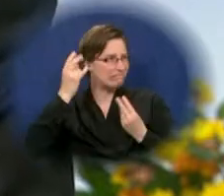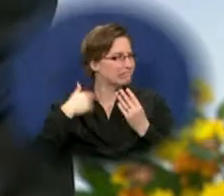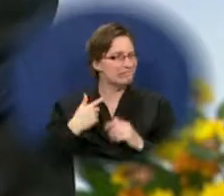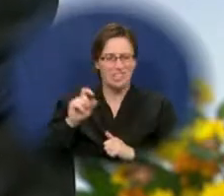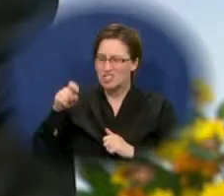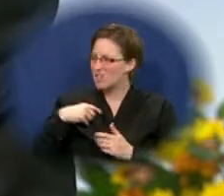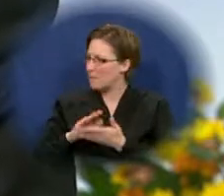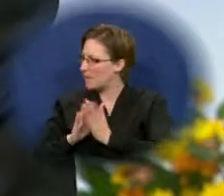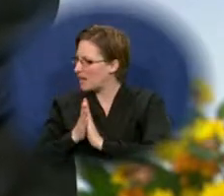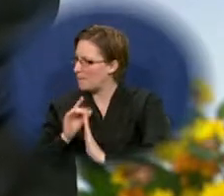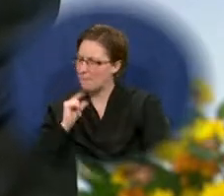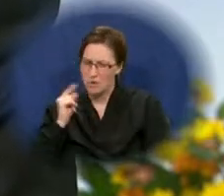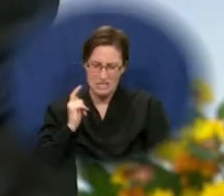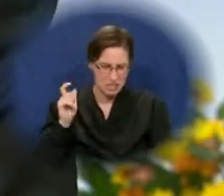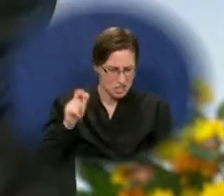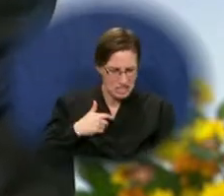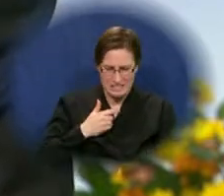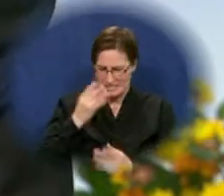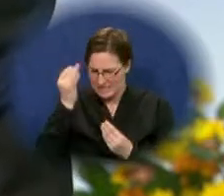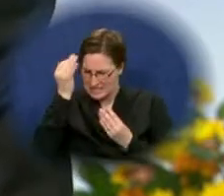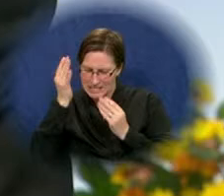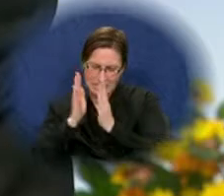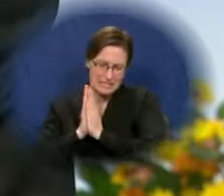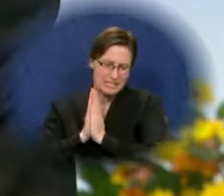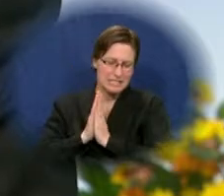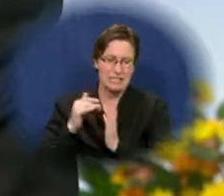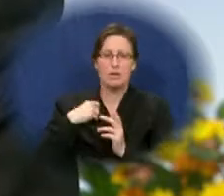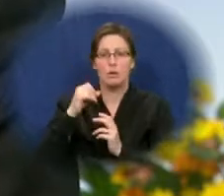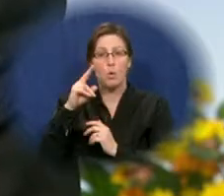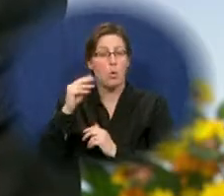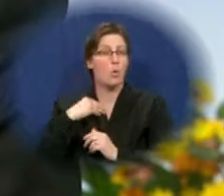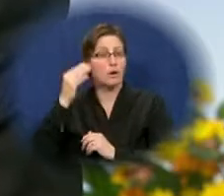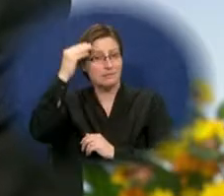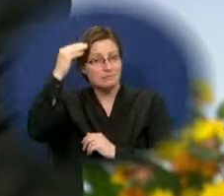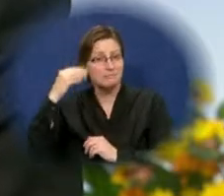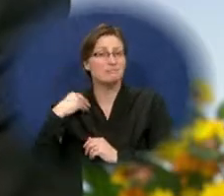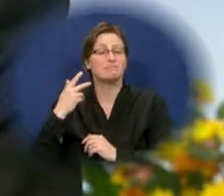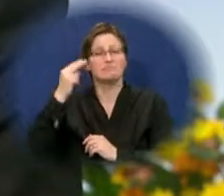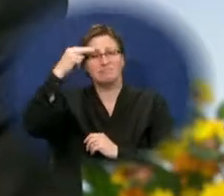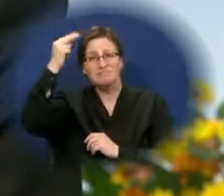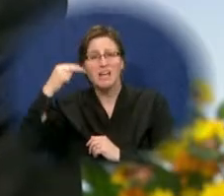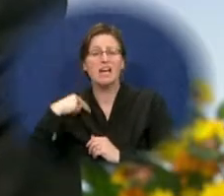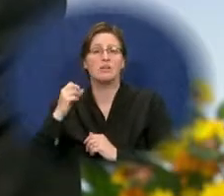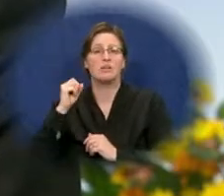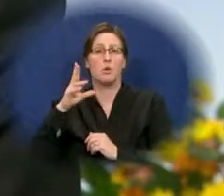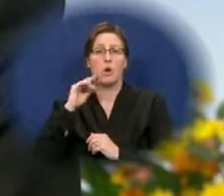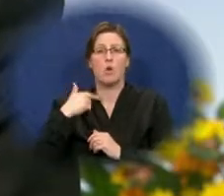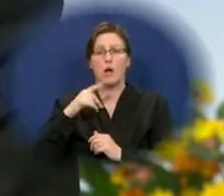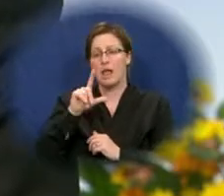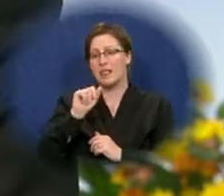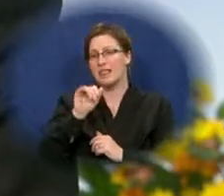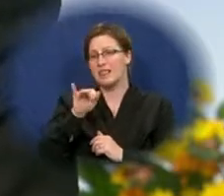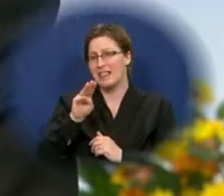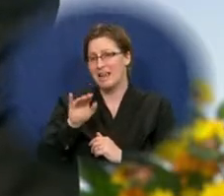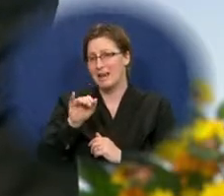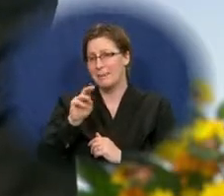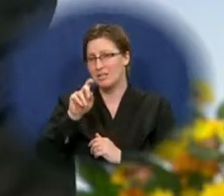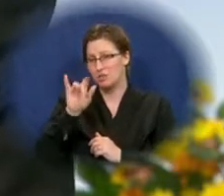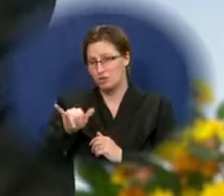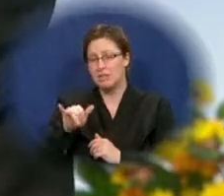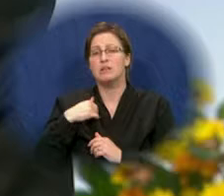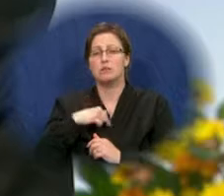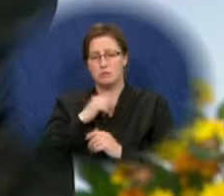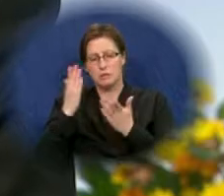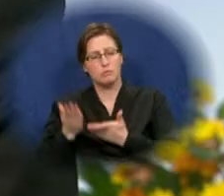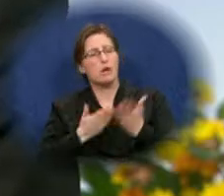vocation to the ordained priesthood, consecrated religious life, or professional lay ministry for the church. We pray